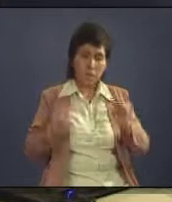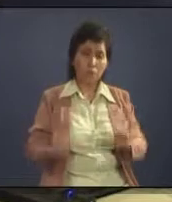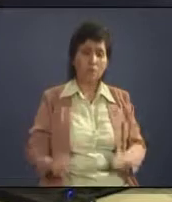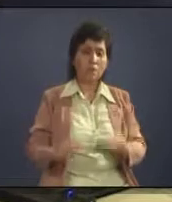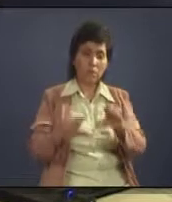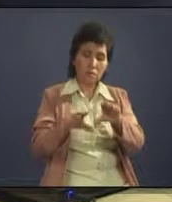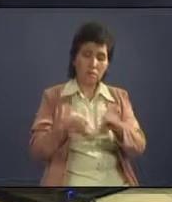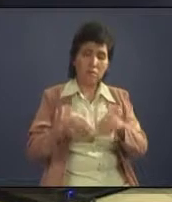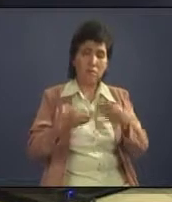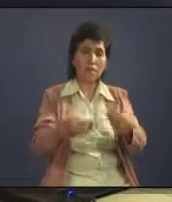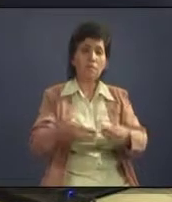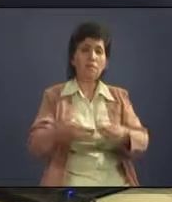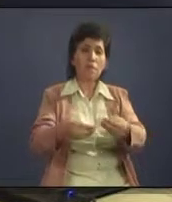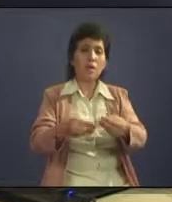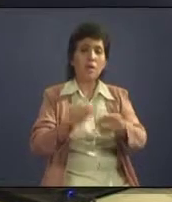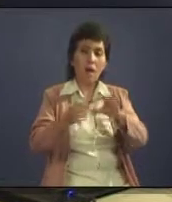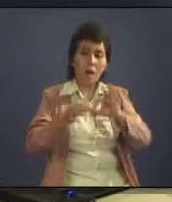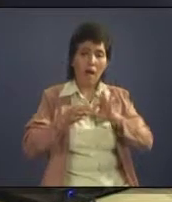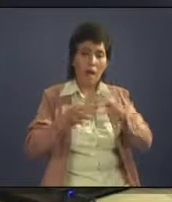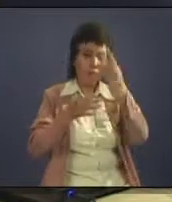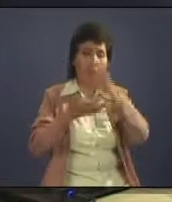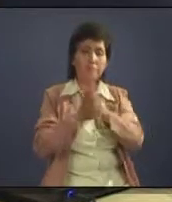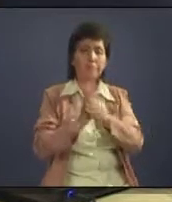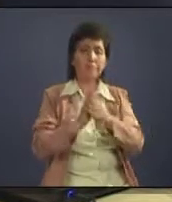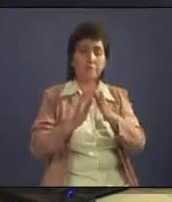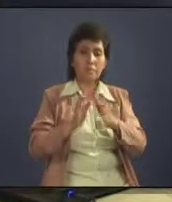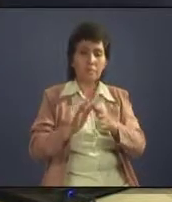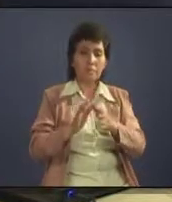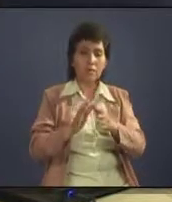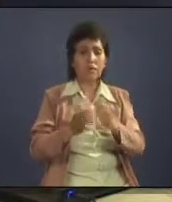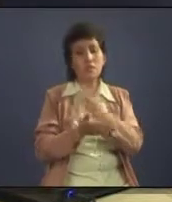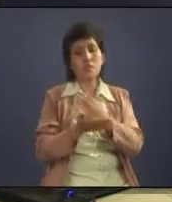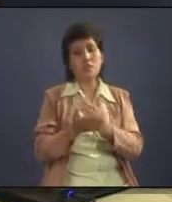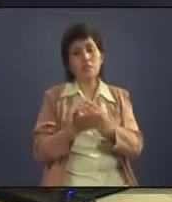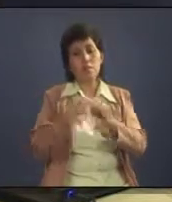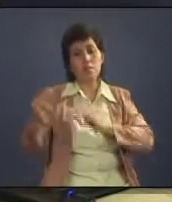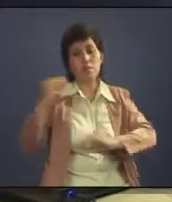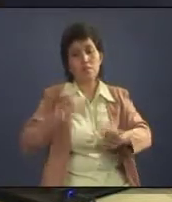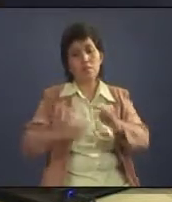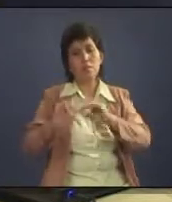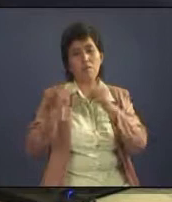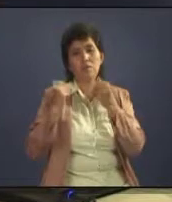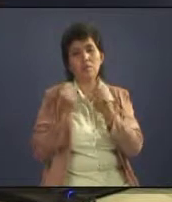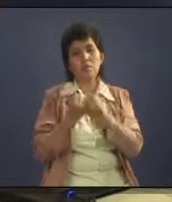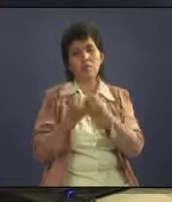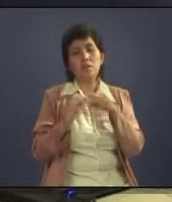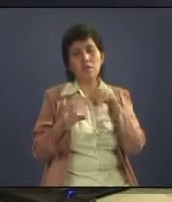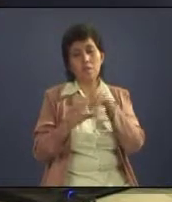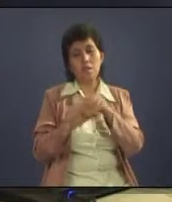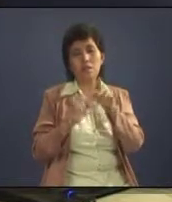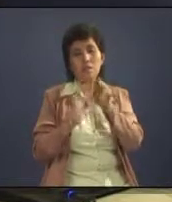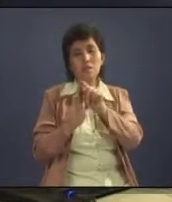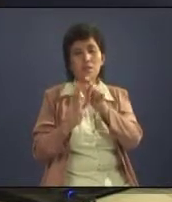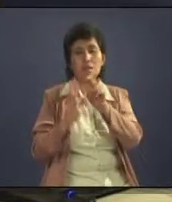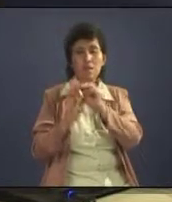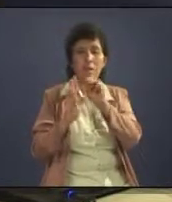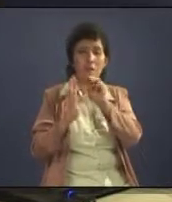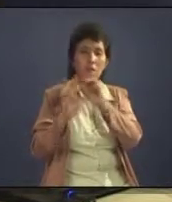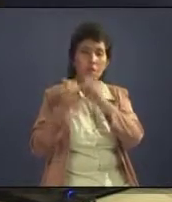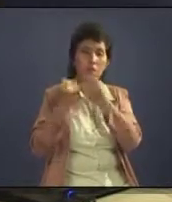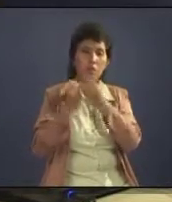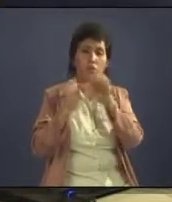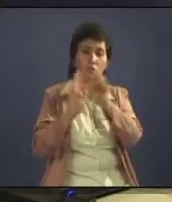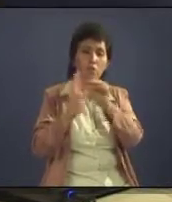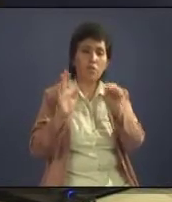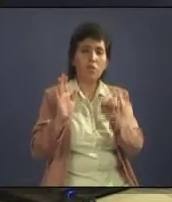human? Okay? Sometimes it has passed some moral issues or the social norms. So right now we can